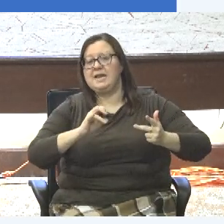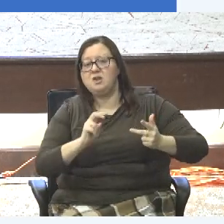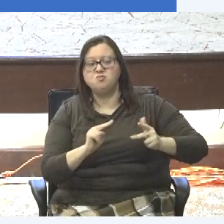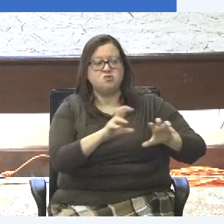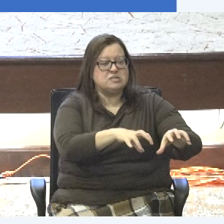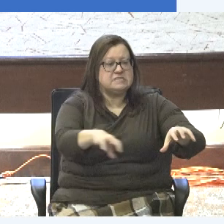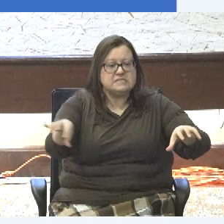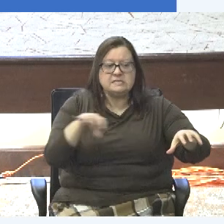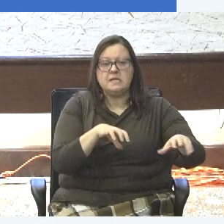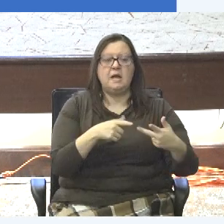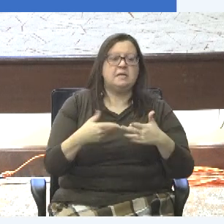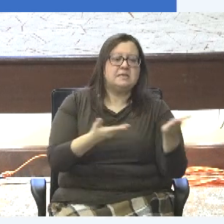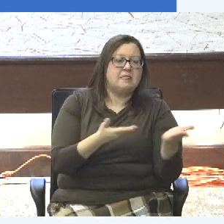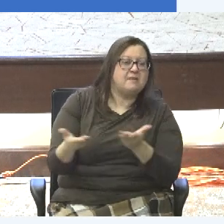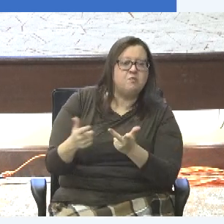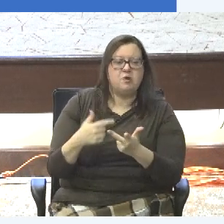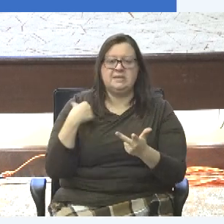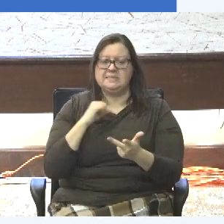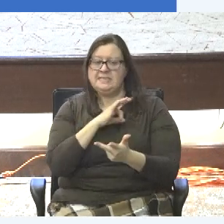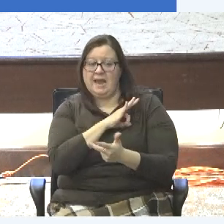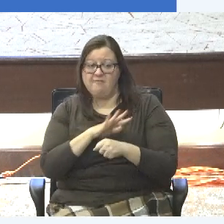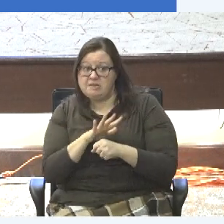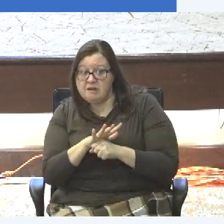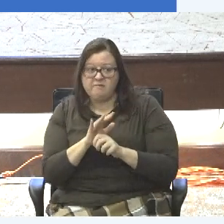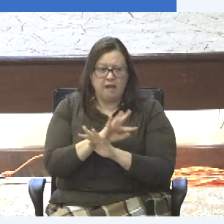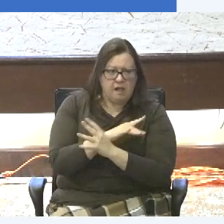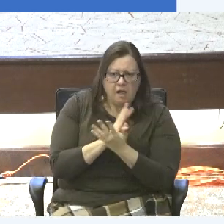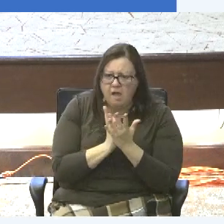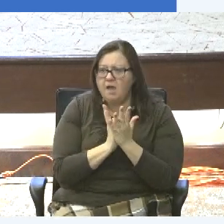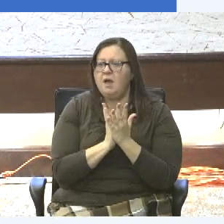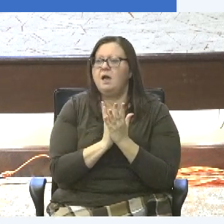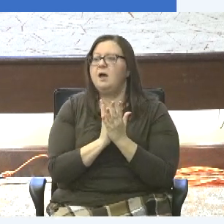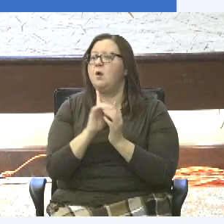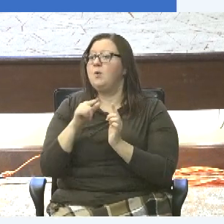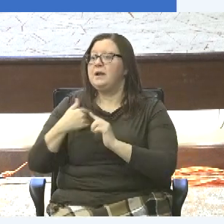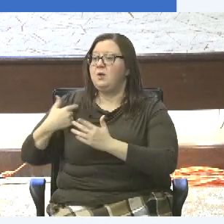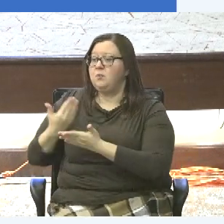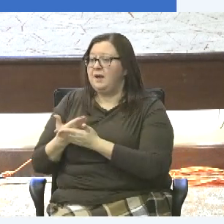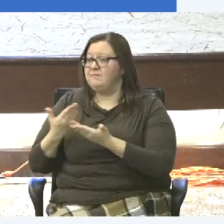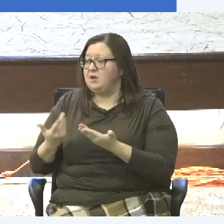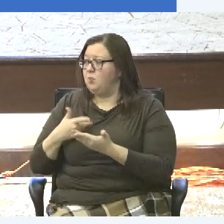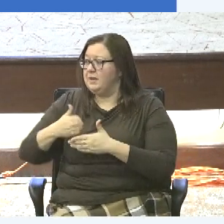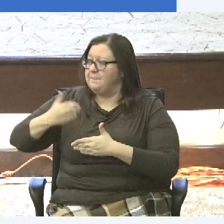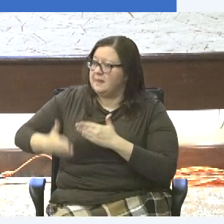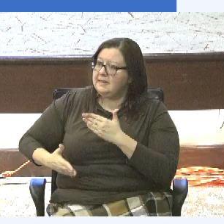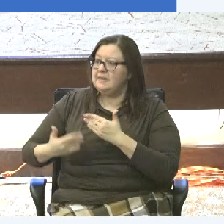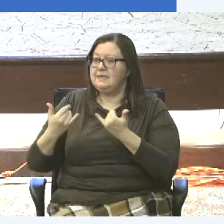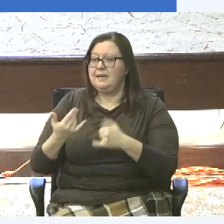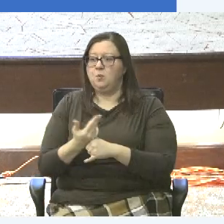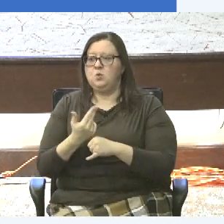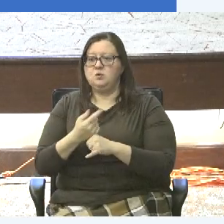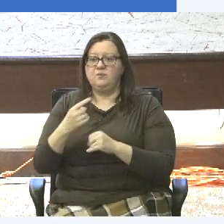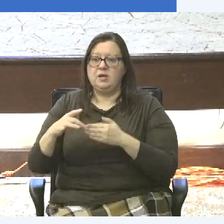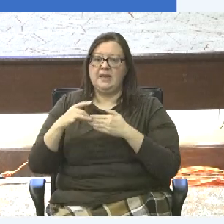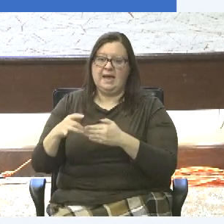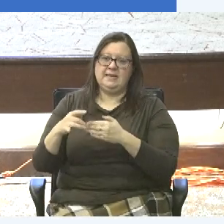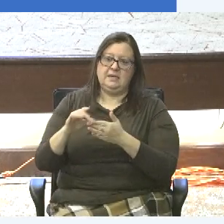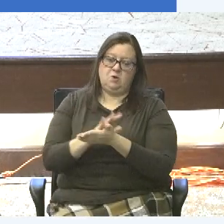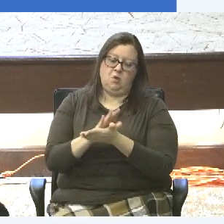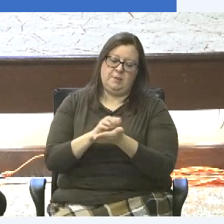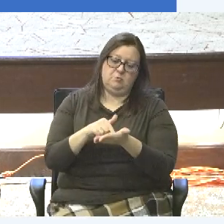our staffing levels, and so that consultant agreement was completed after my arrival here, and so we are now using that as a guiding document to